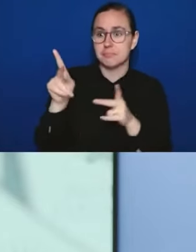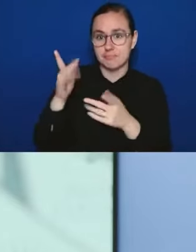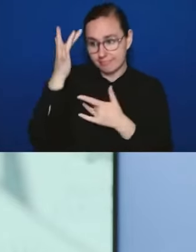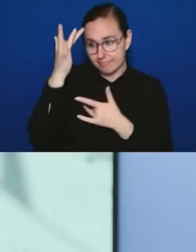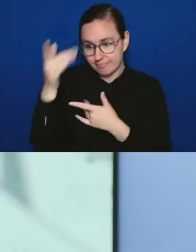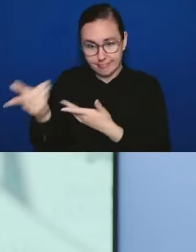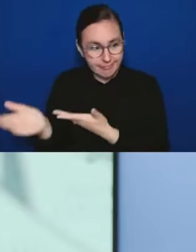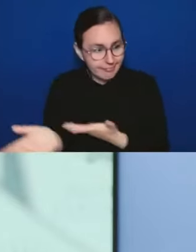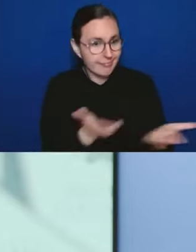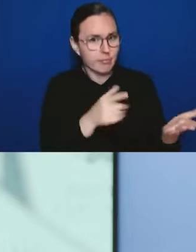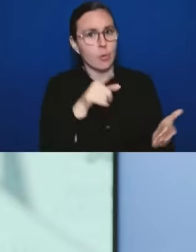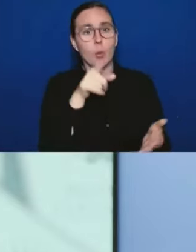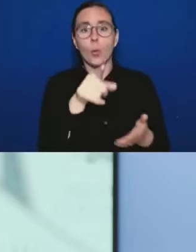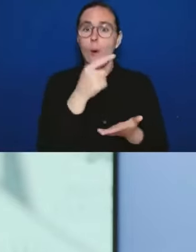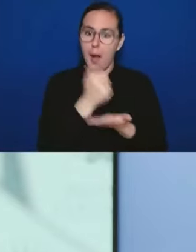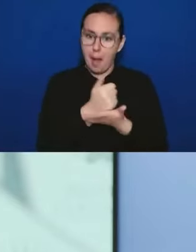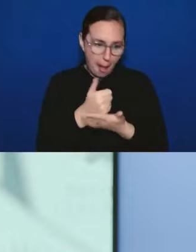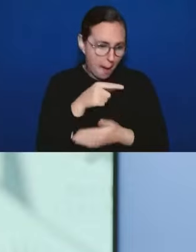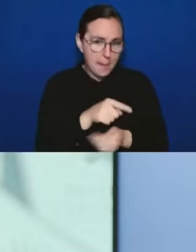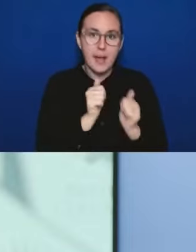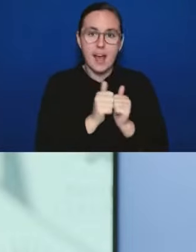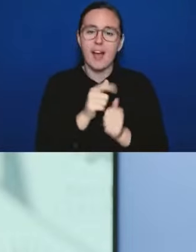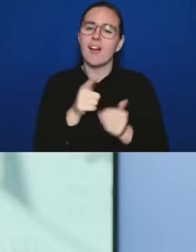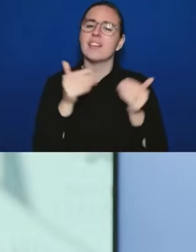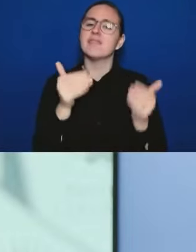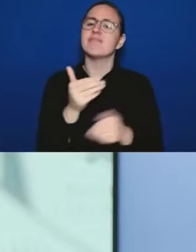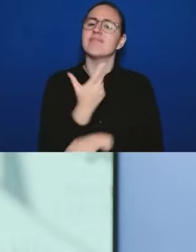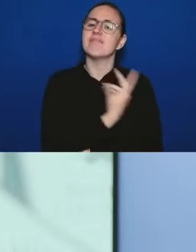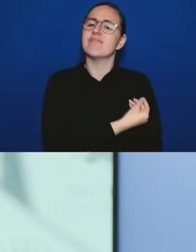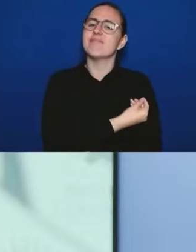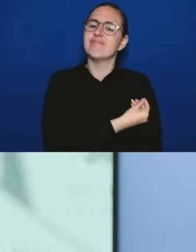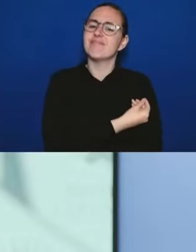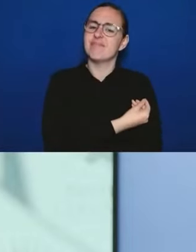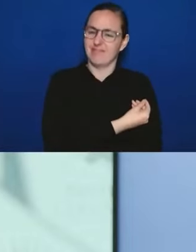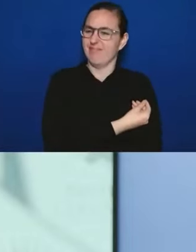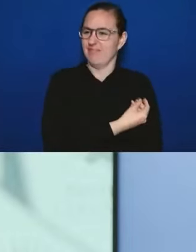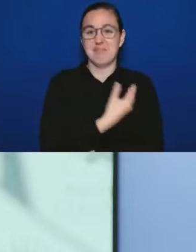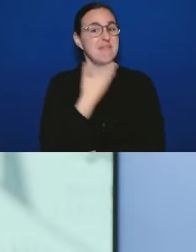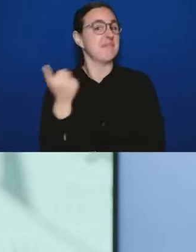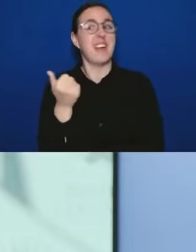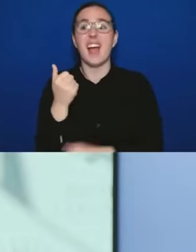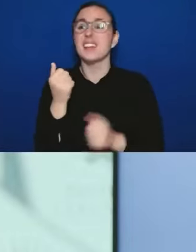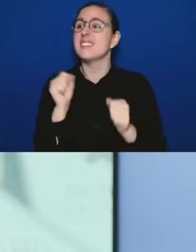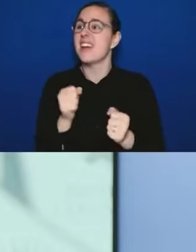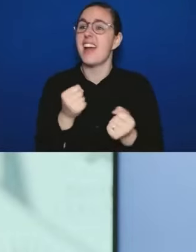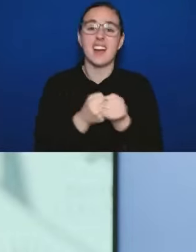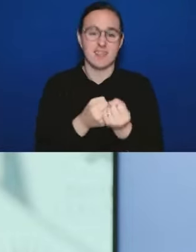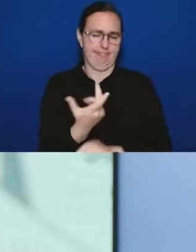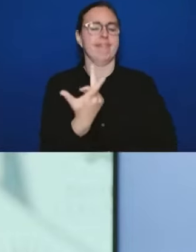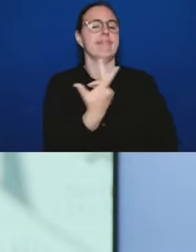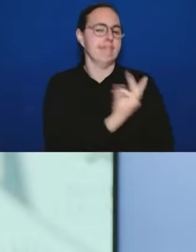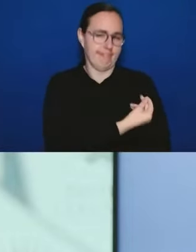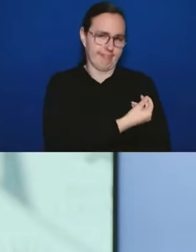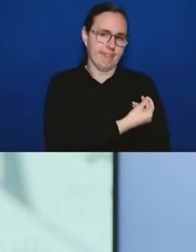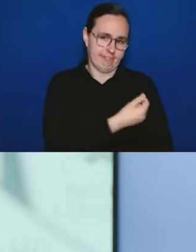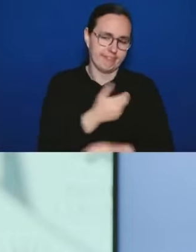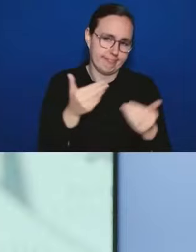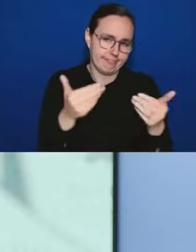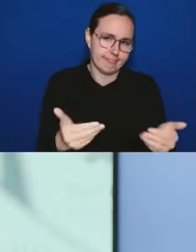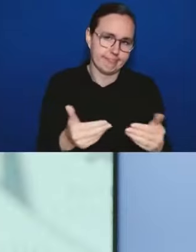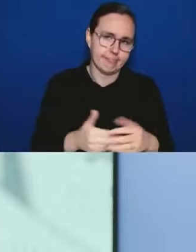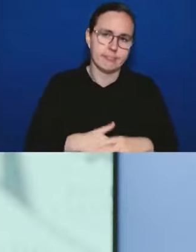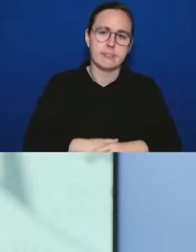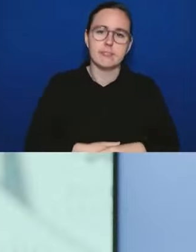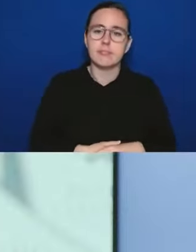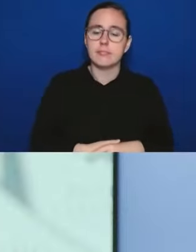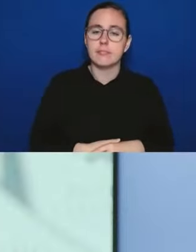There's something we can do, we can all do, and that is to get vaccinated. I had the occasion to get vaccinated with the Moderna bivalent